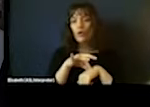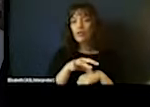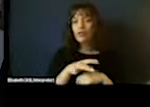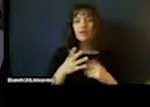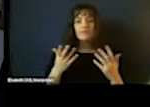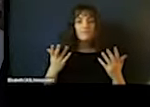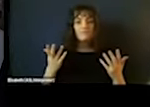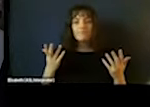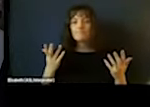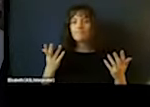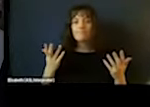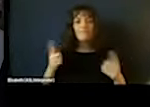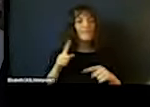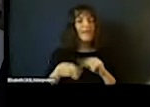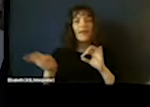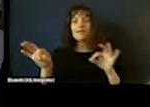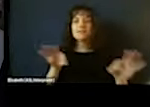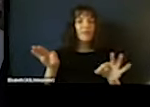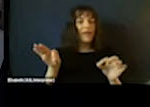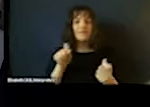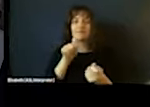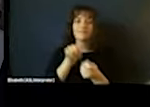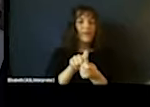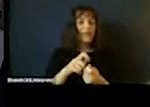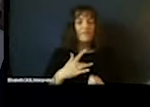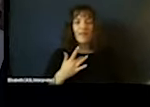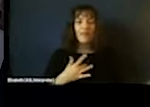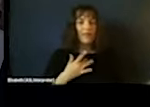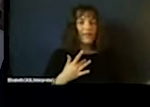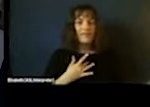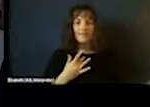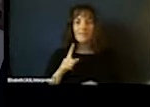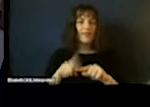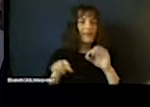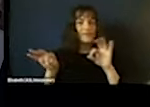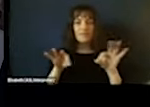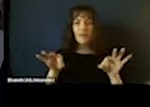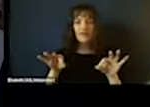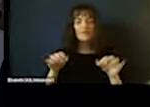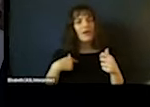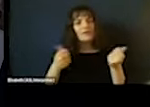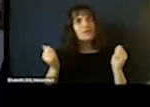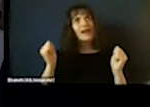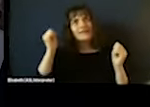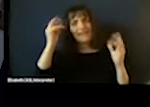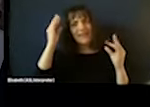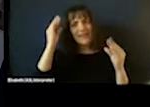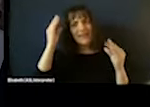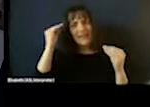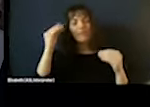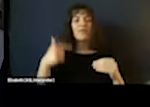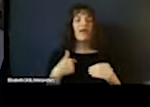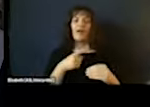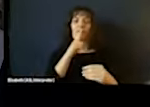how it really feels like. So one day I just think of some way, and then I'm a huge fan of the Matt Damon, the